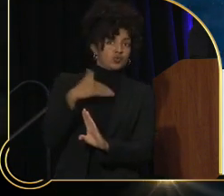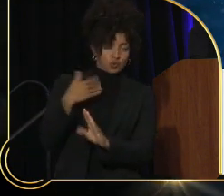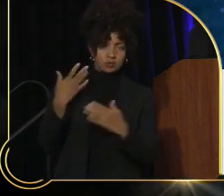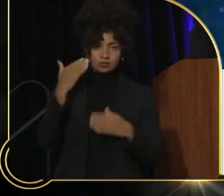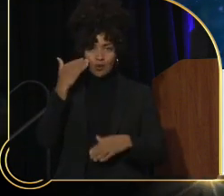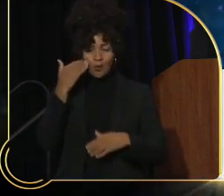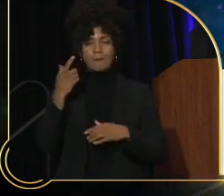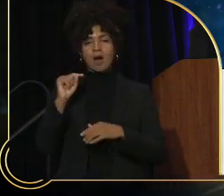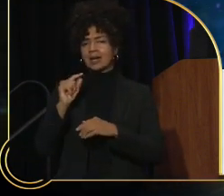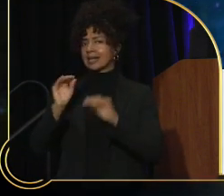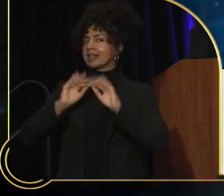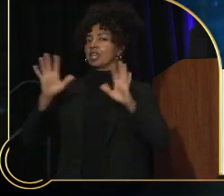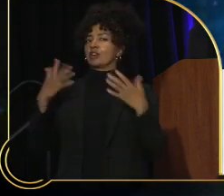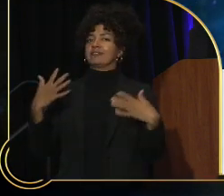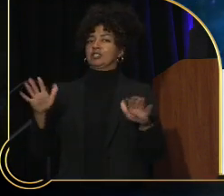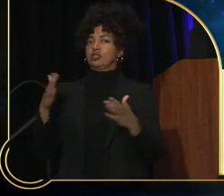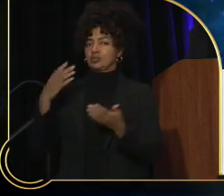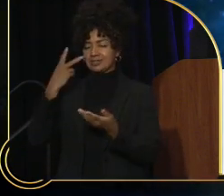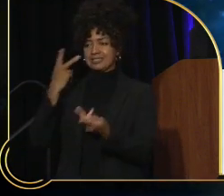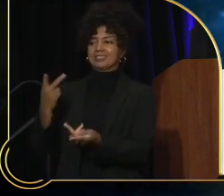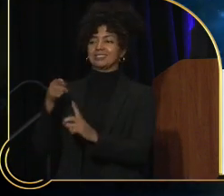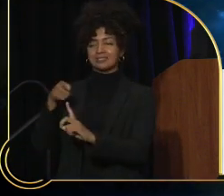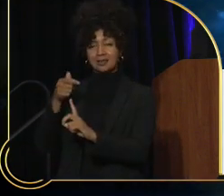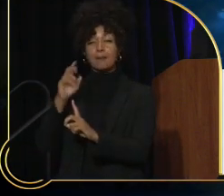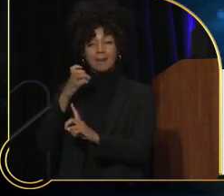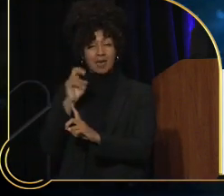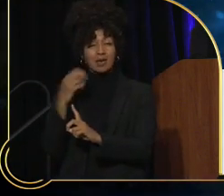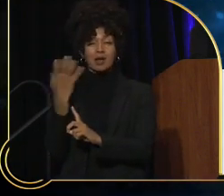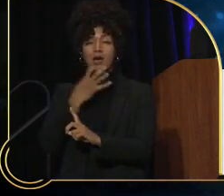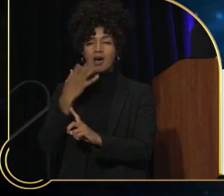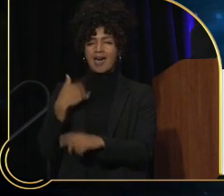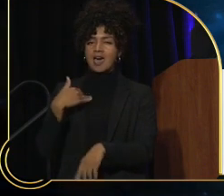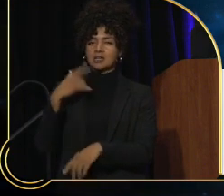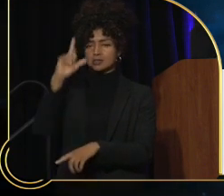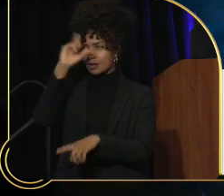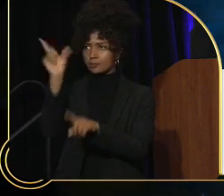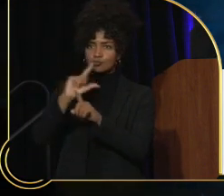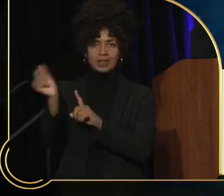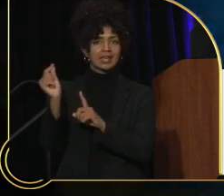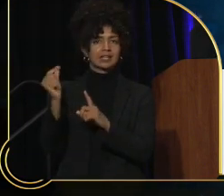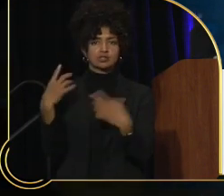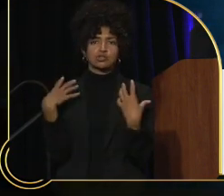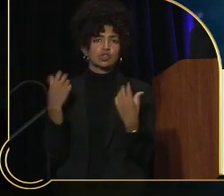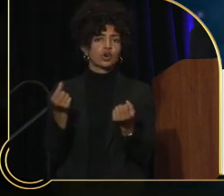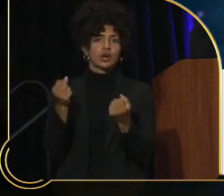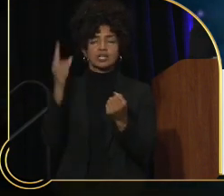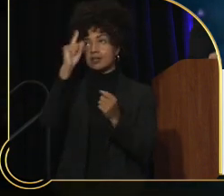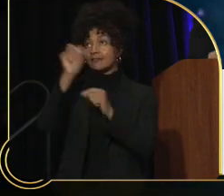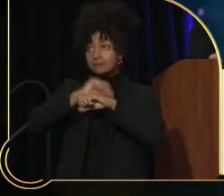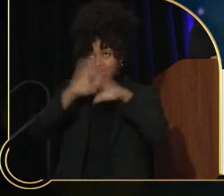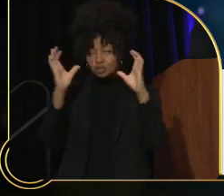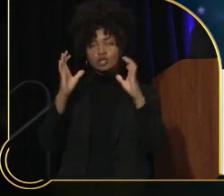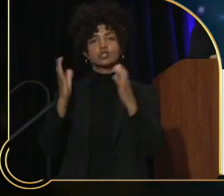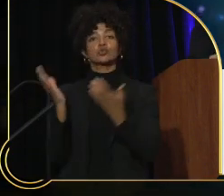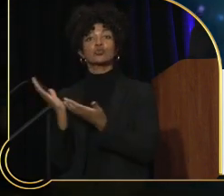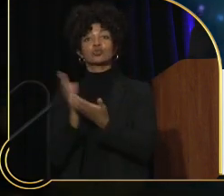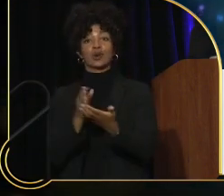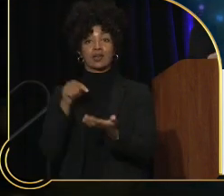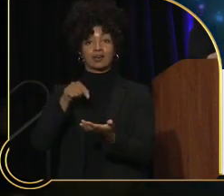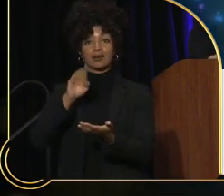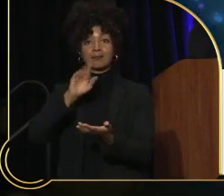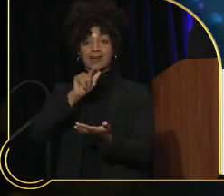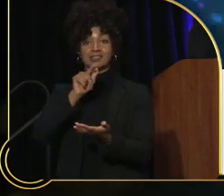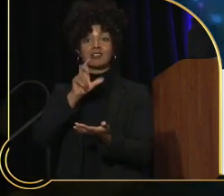the smarts, the courage, and the vision to take the Bazelon Center into the next